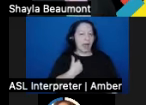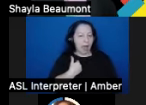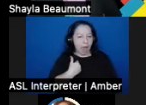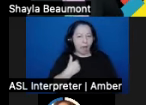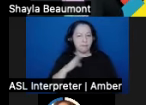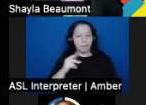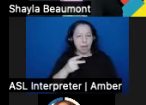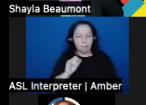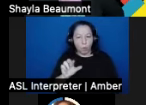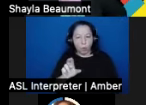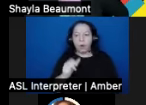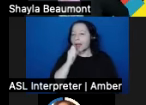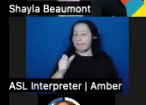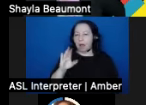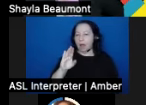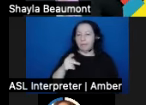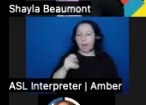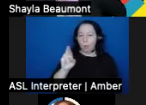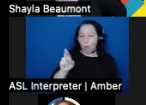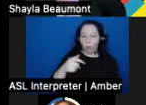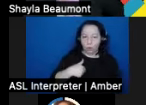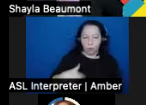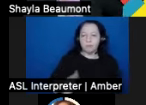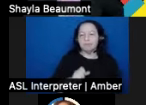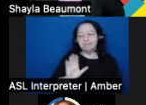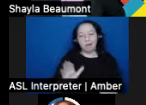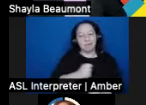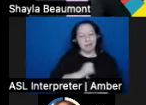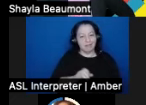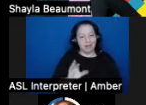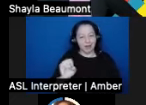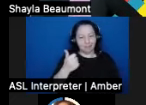bipolar. Great. Awesome. Love that, Carrie.